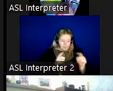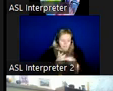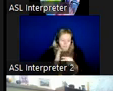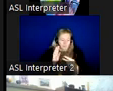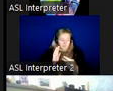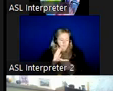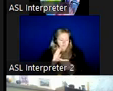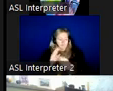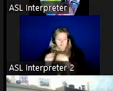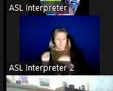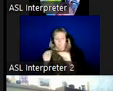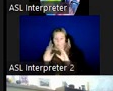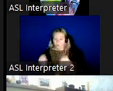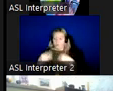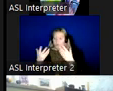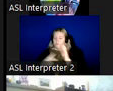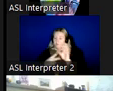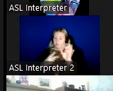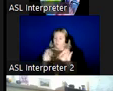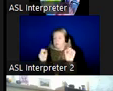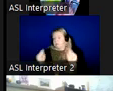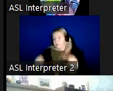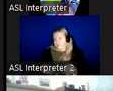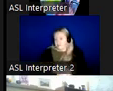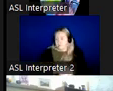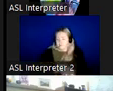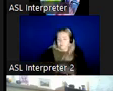we're able to offer in our libraries as well.